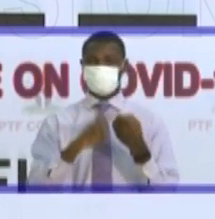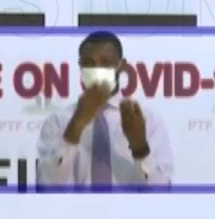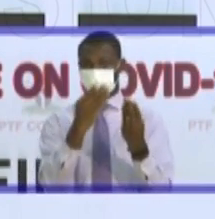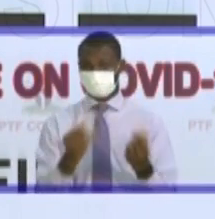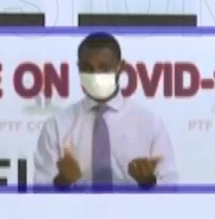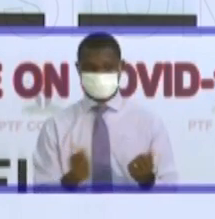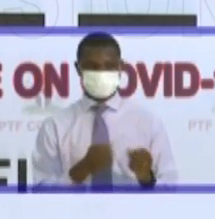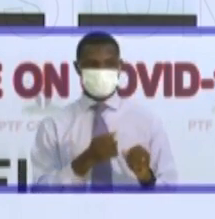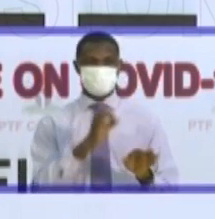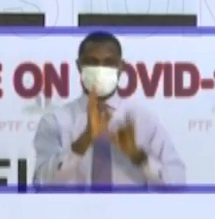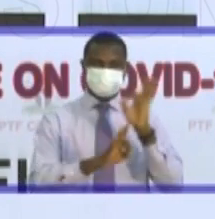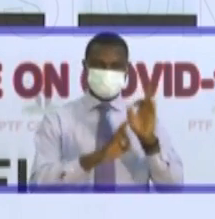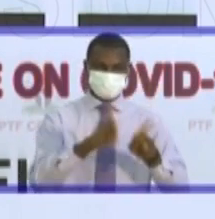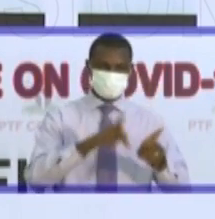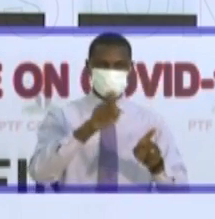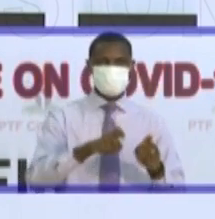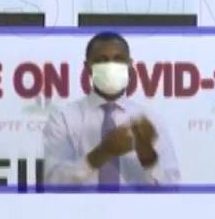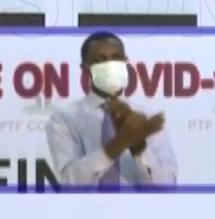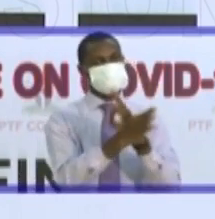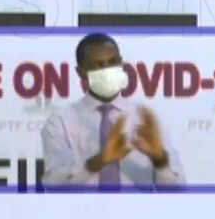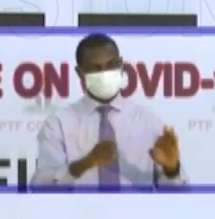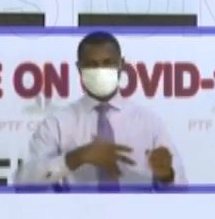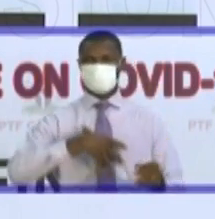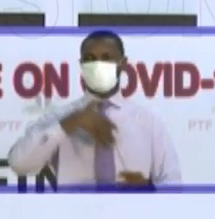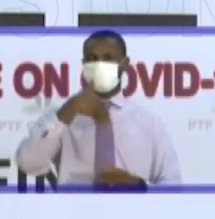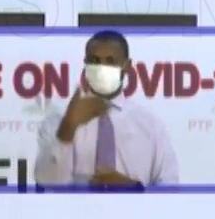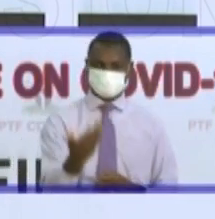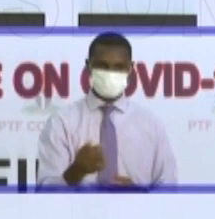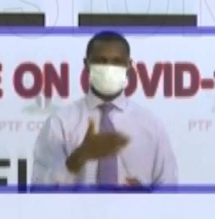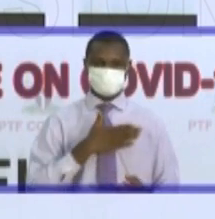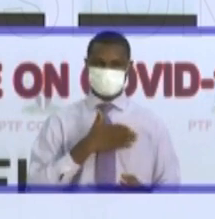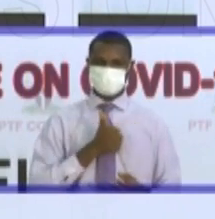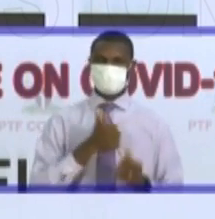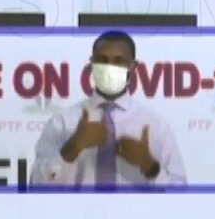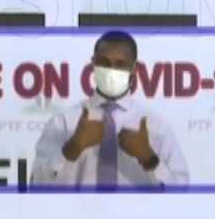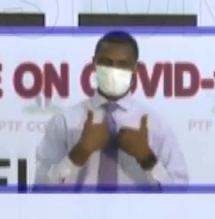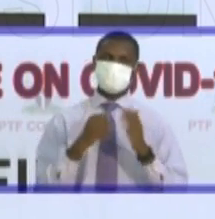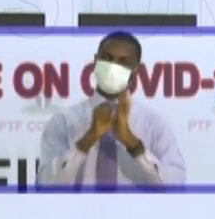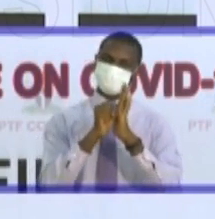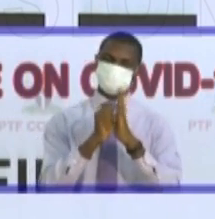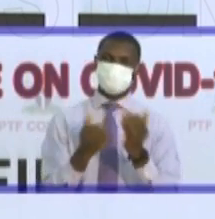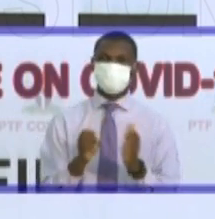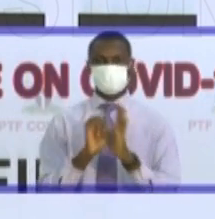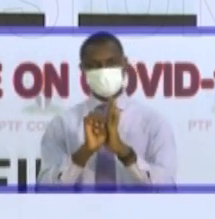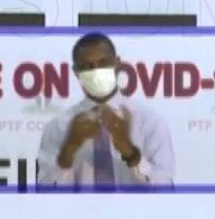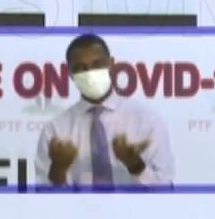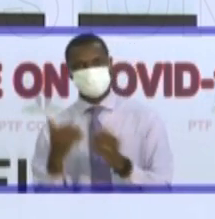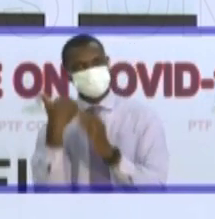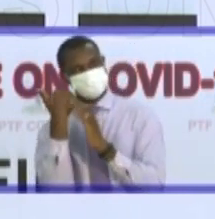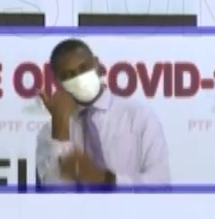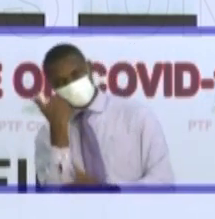willingly to report symptoms based on the case specifications, like a fever, like a dry